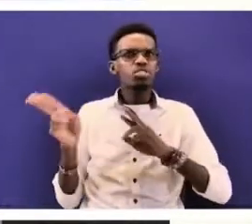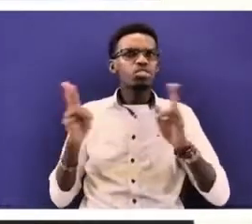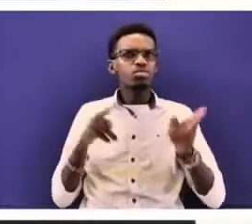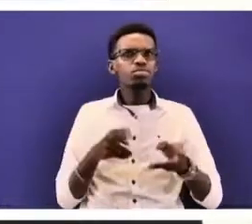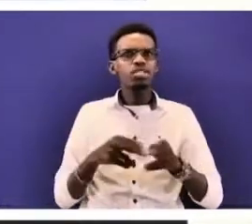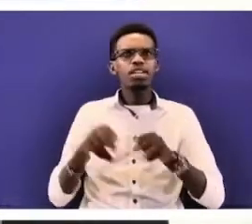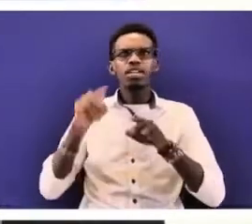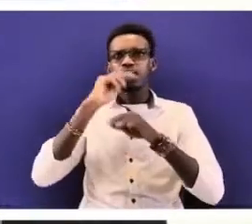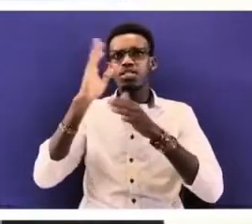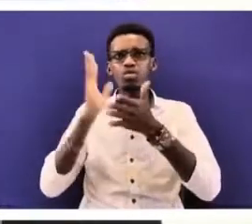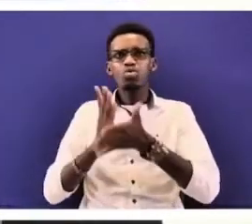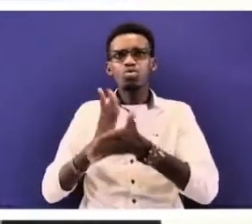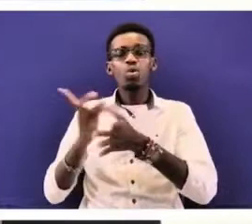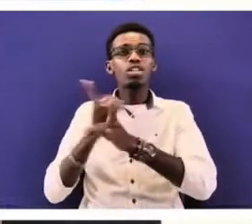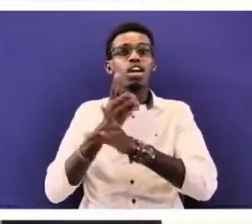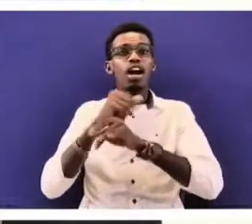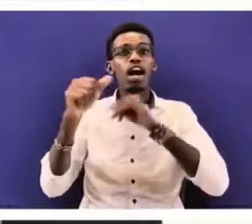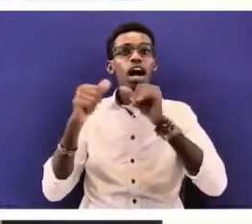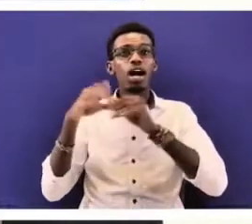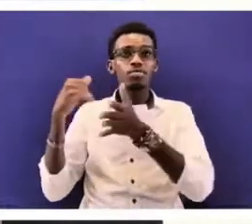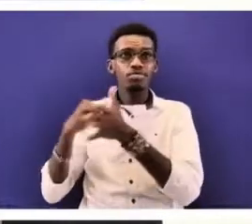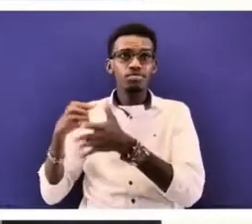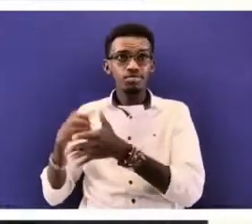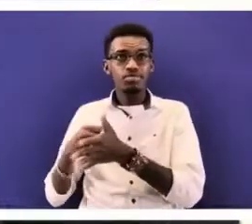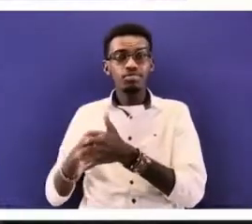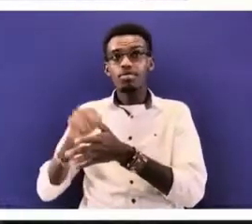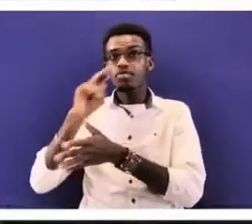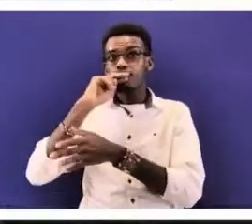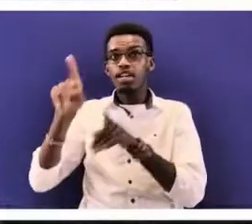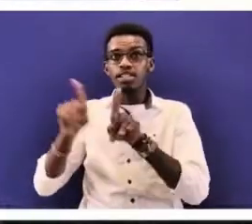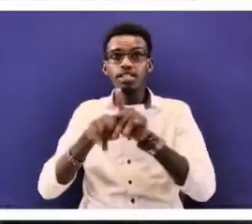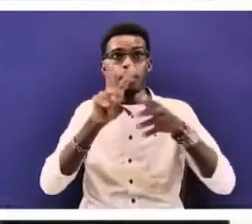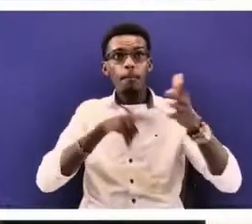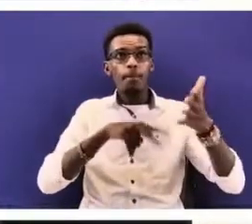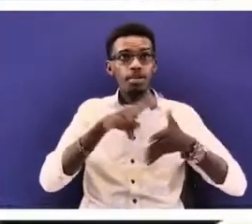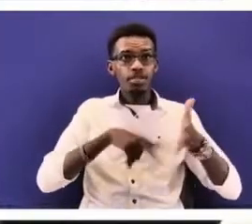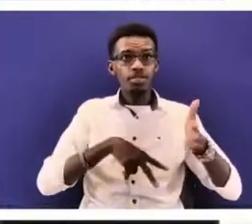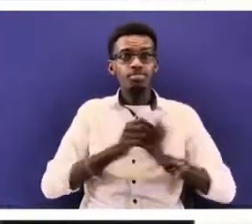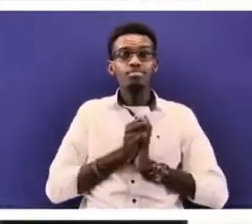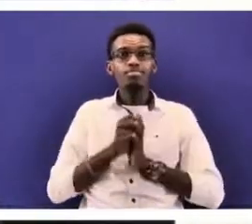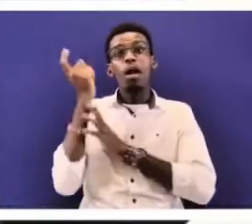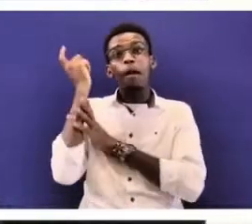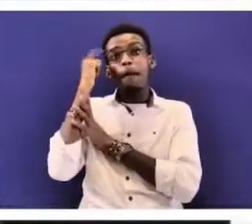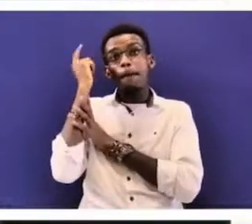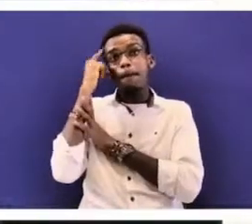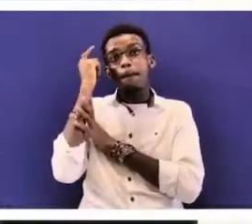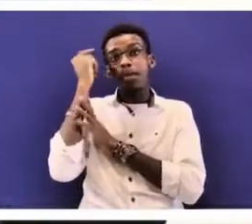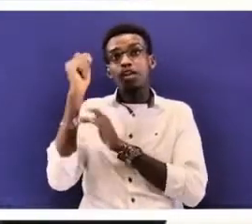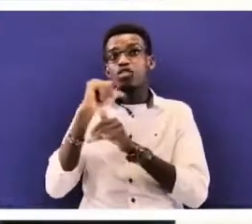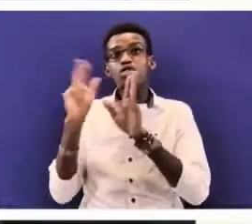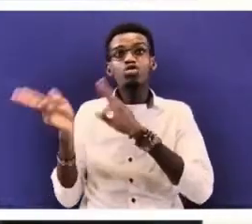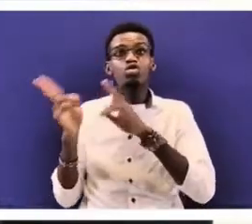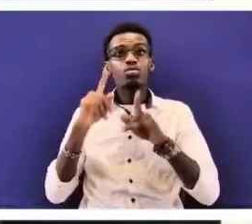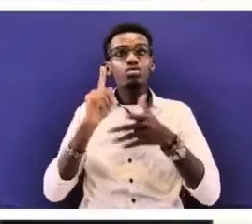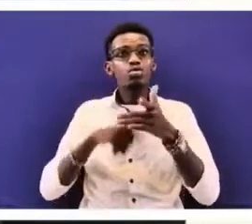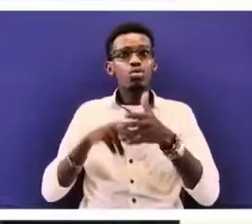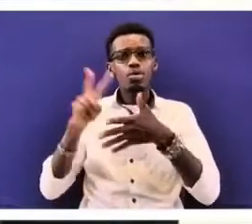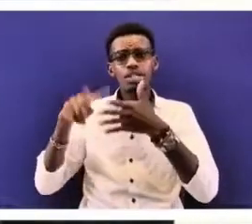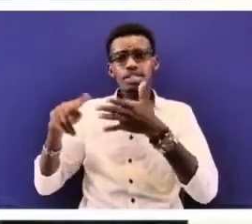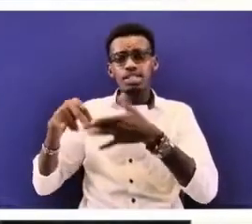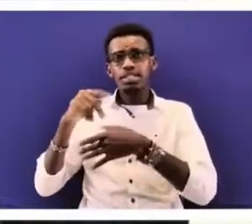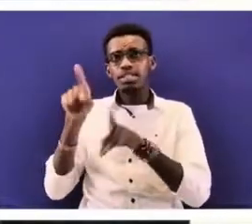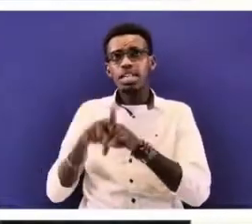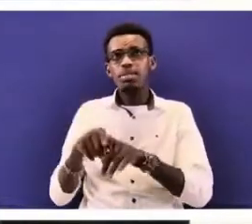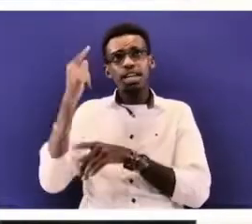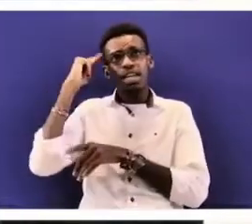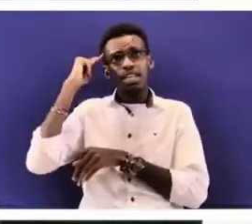He was indifferent about it. As he read, his mind was not even on the reading. His mind was